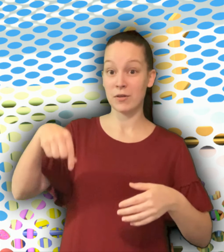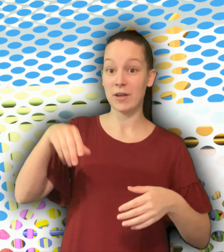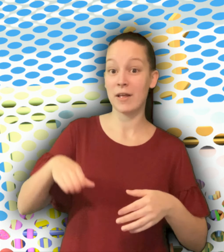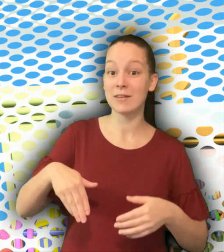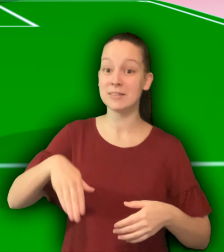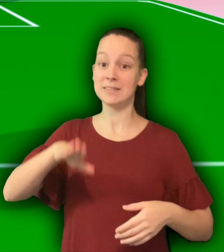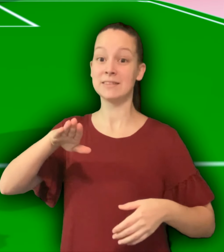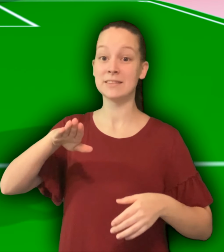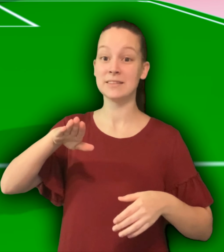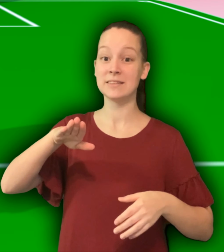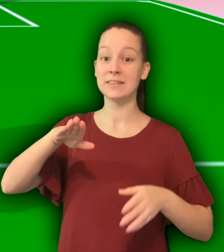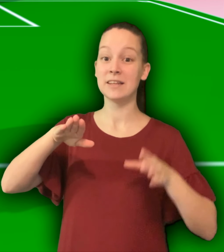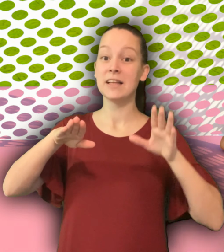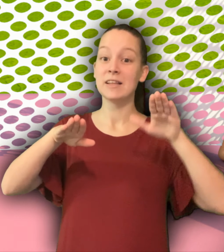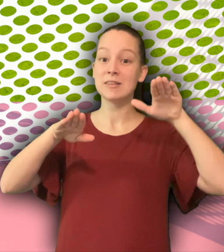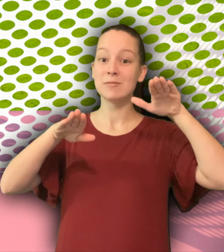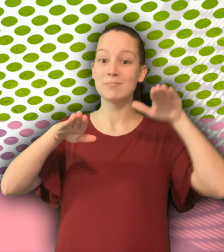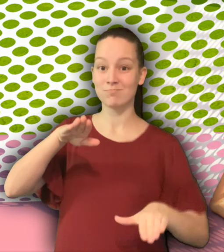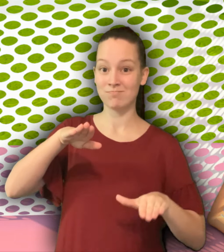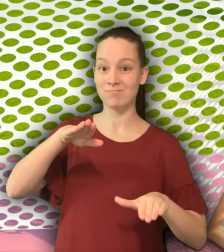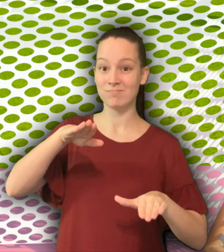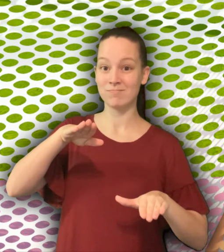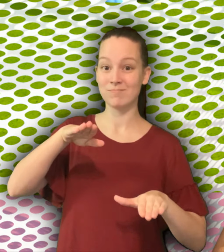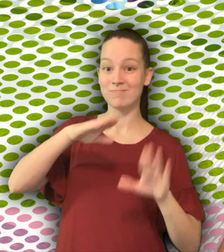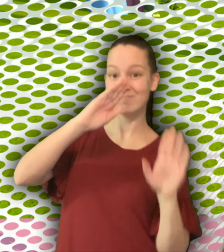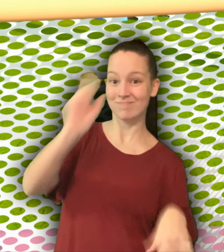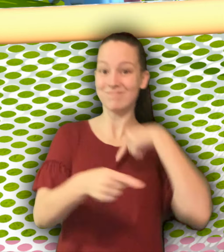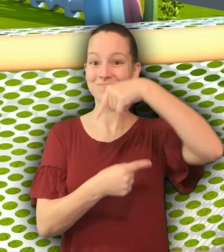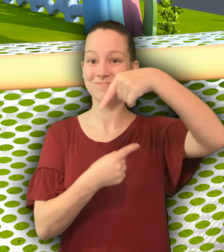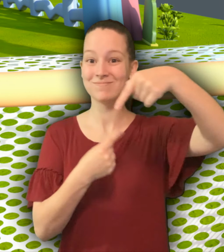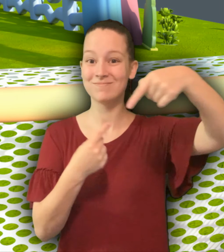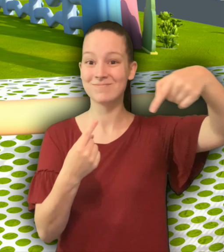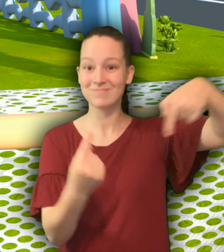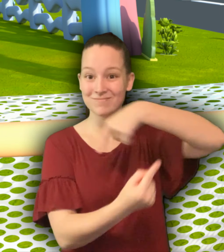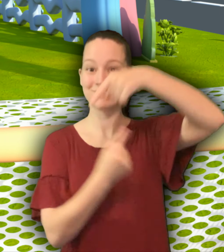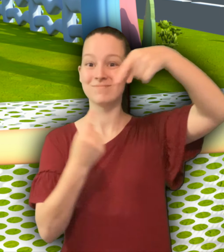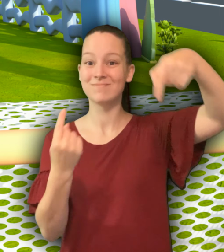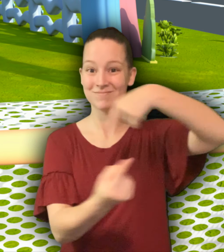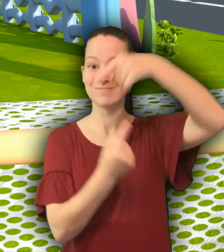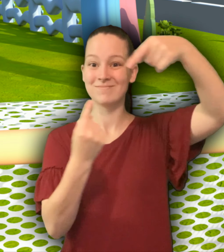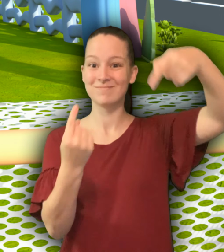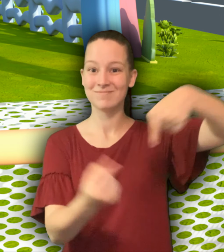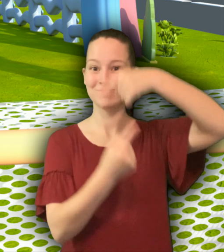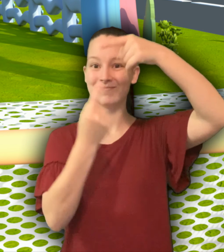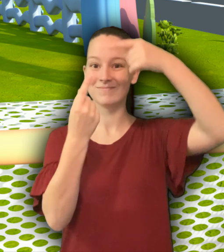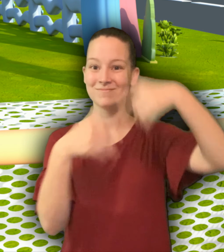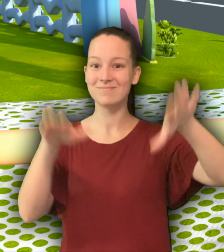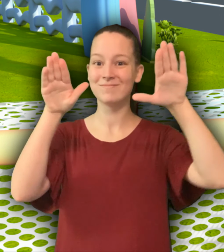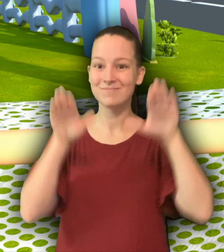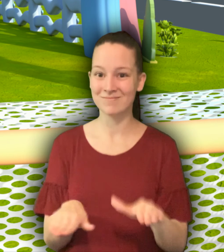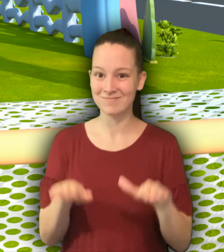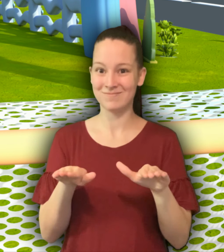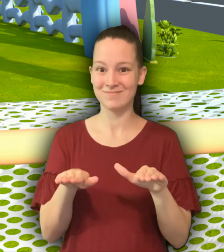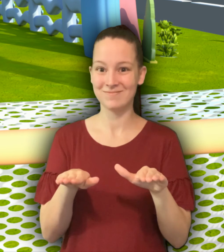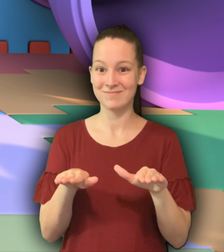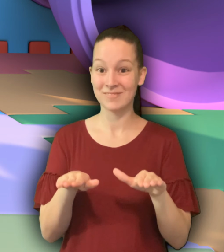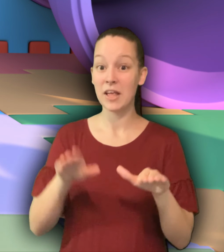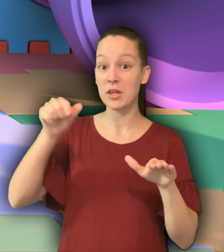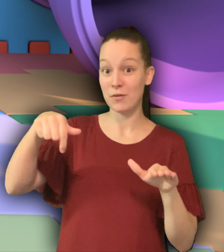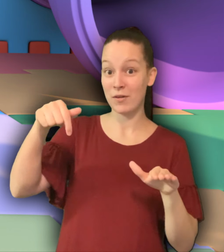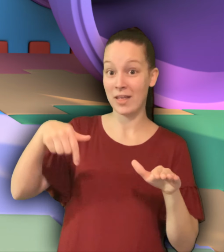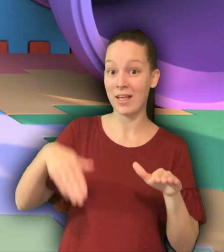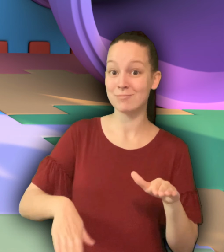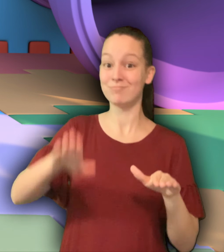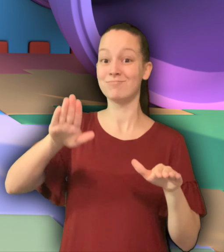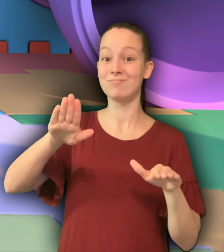foot up You put your left foot down You swing yourself up up up And bring yourself down You